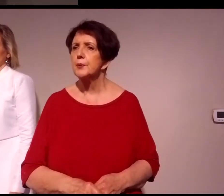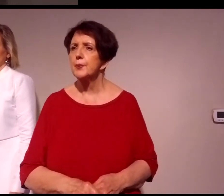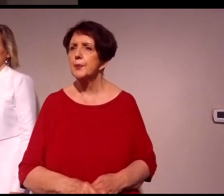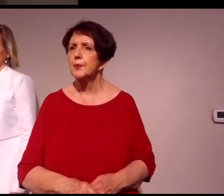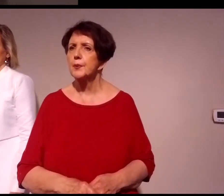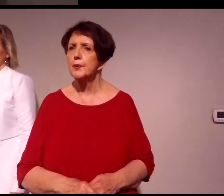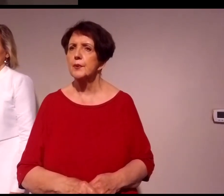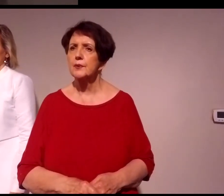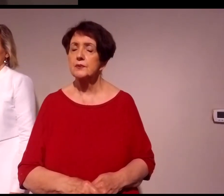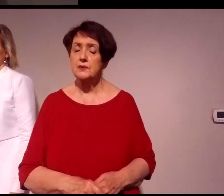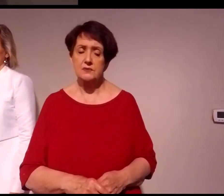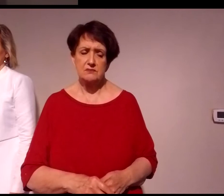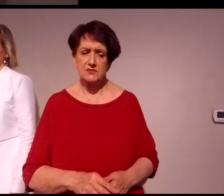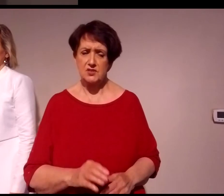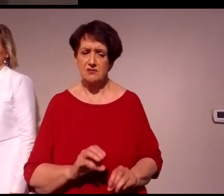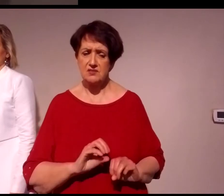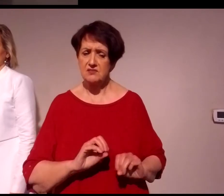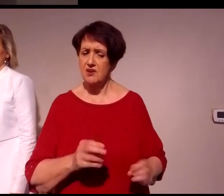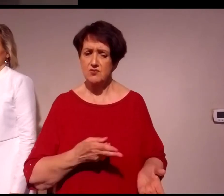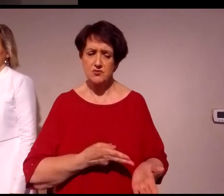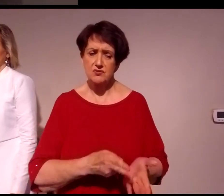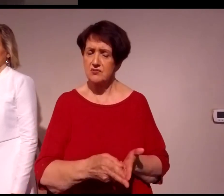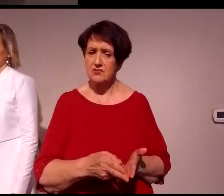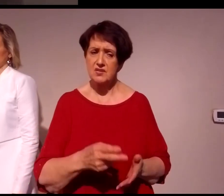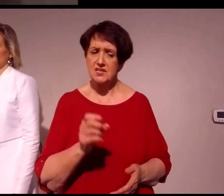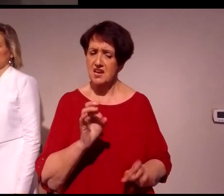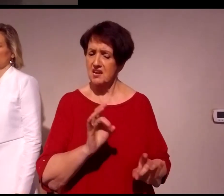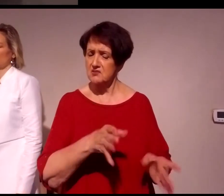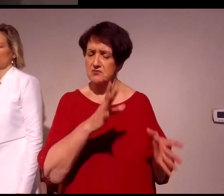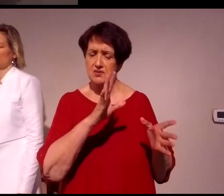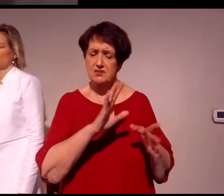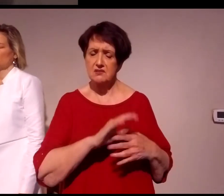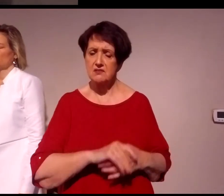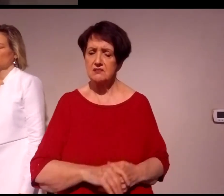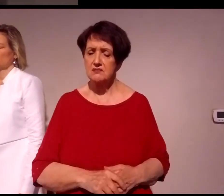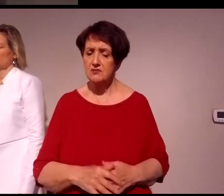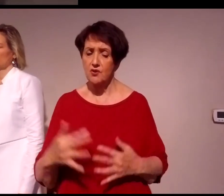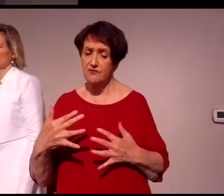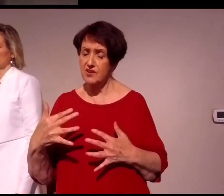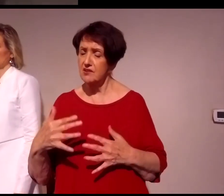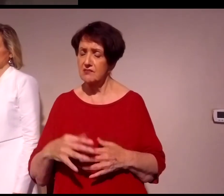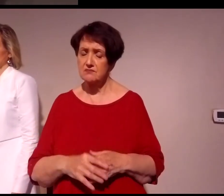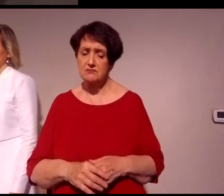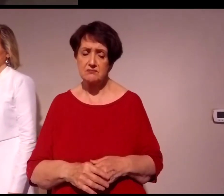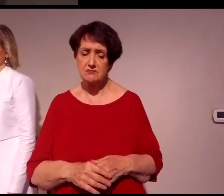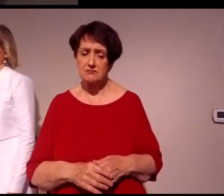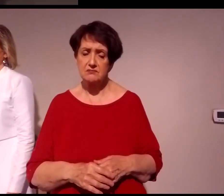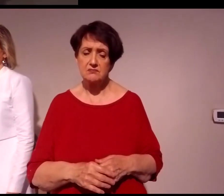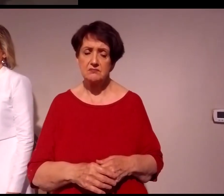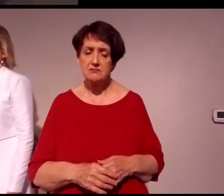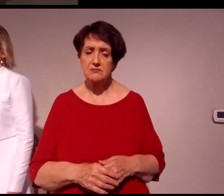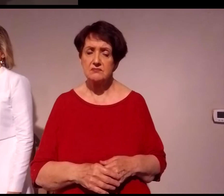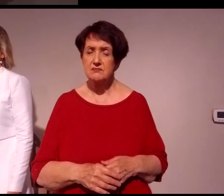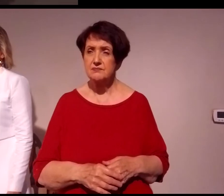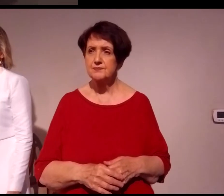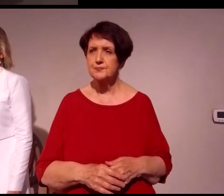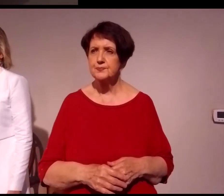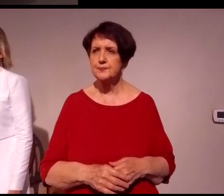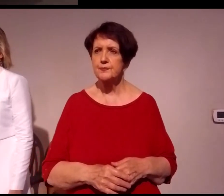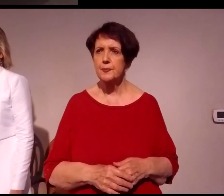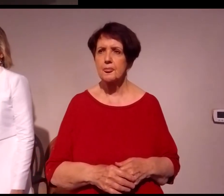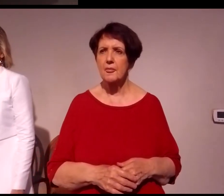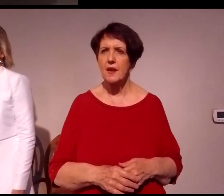There is no truth to hatred nor to fear. There is nothing that